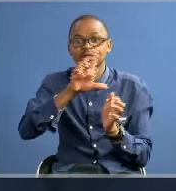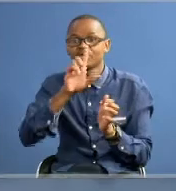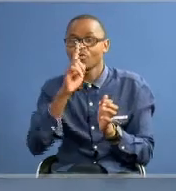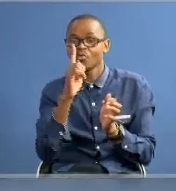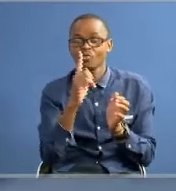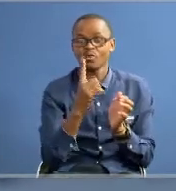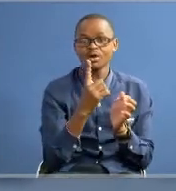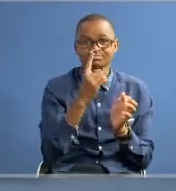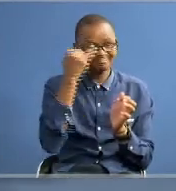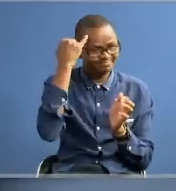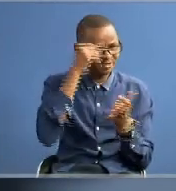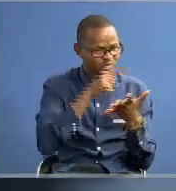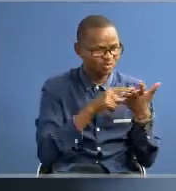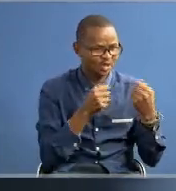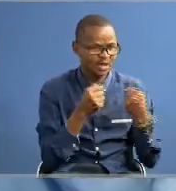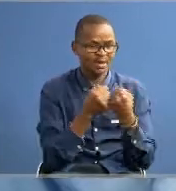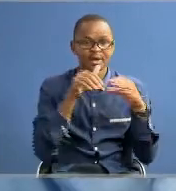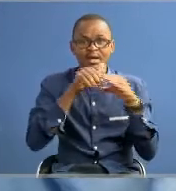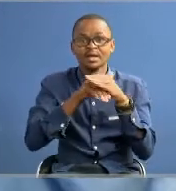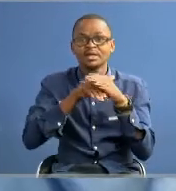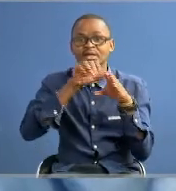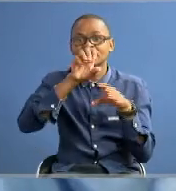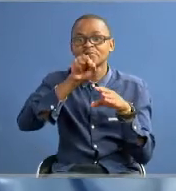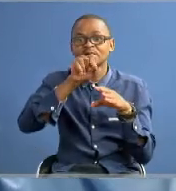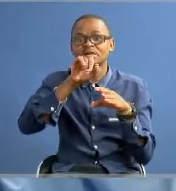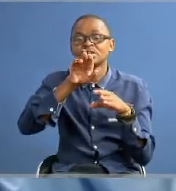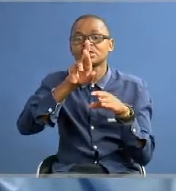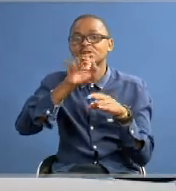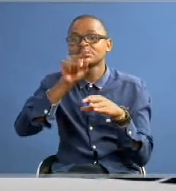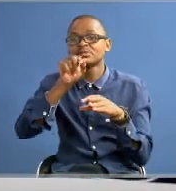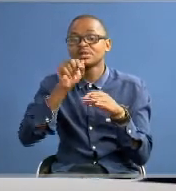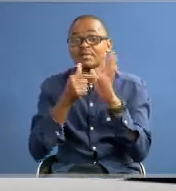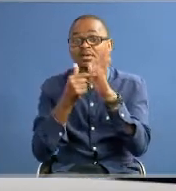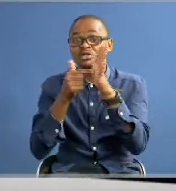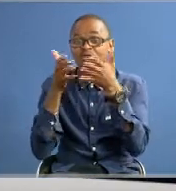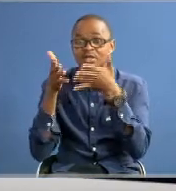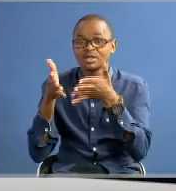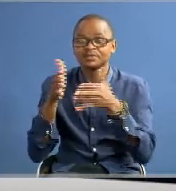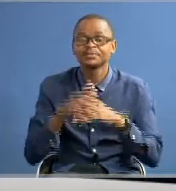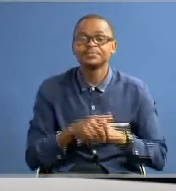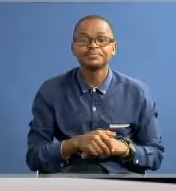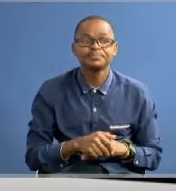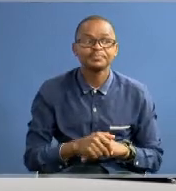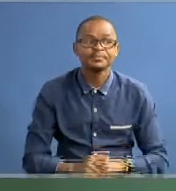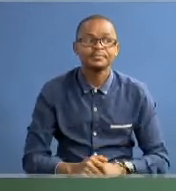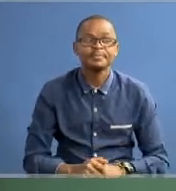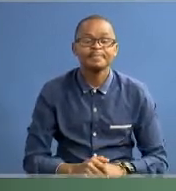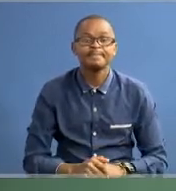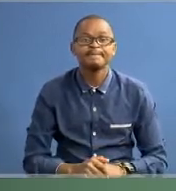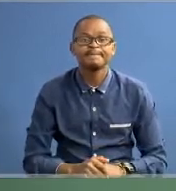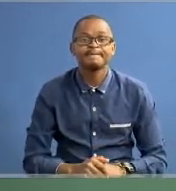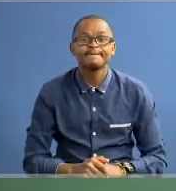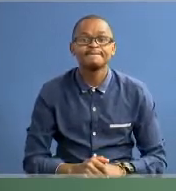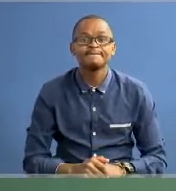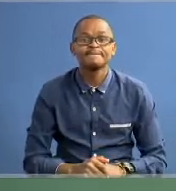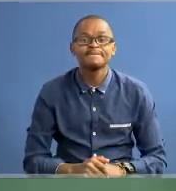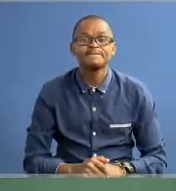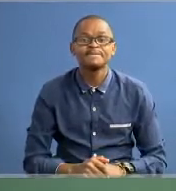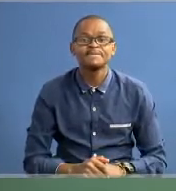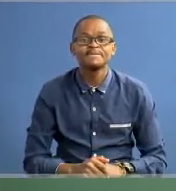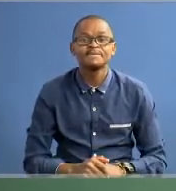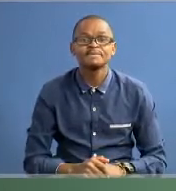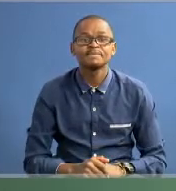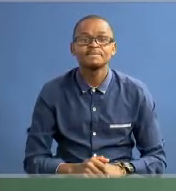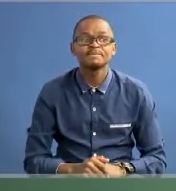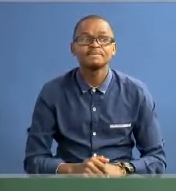one a rough idea of what happens in the surgical room, just as demonstrated here. The quality of the surgery. Now I'm going to